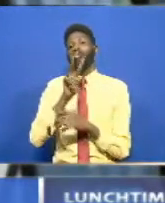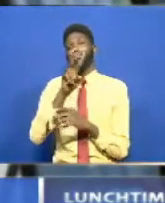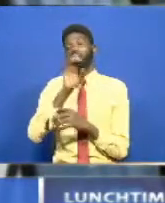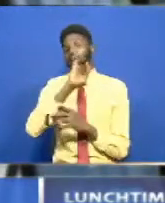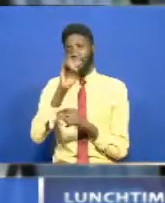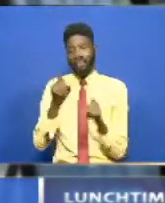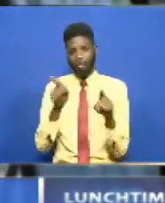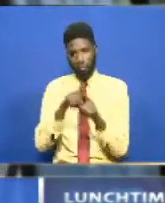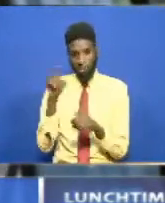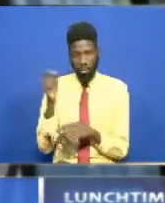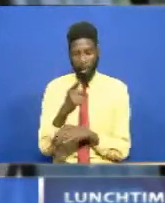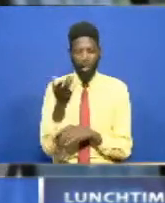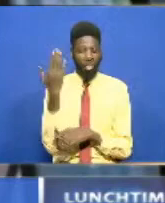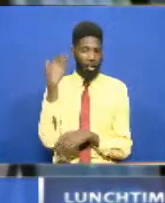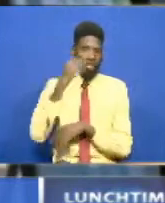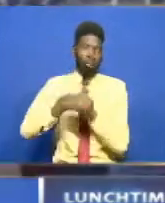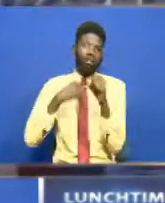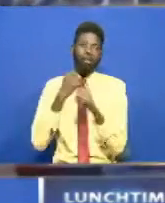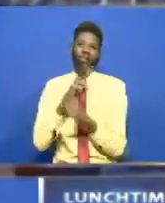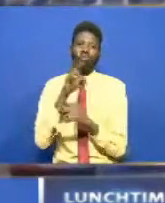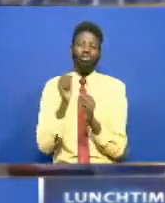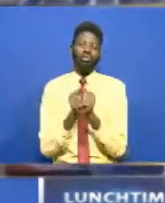2 months in 2019.